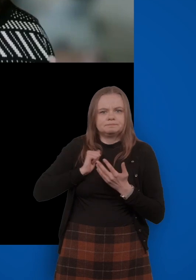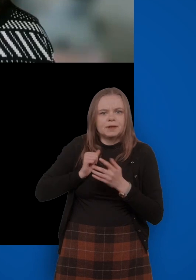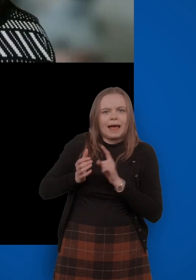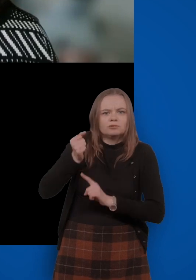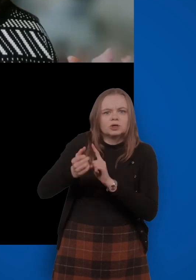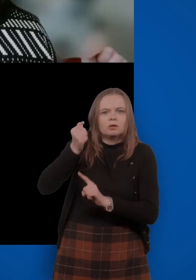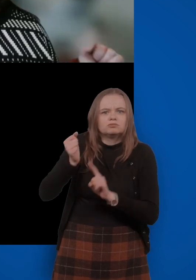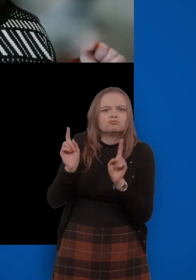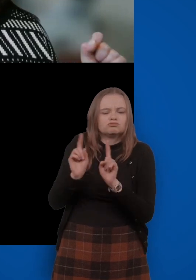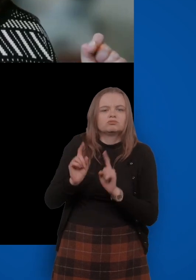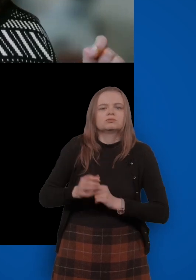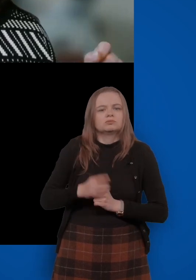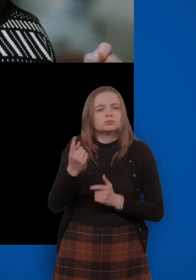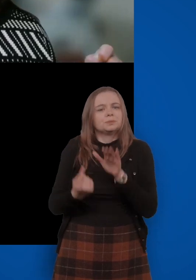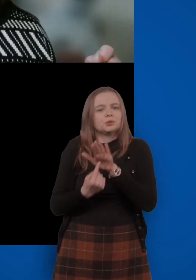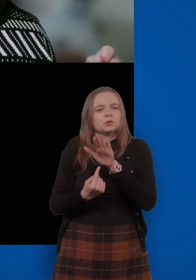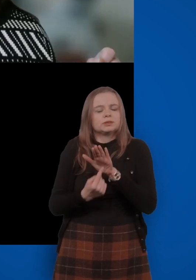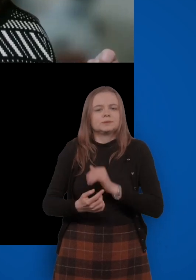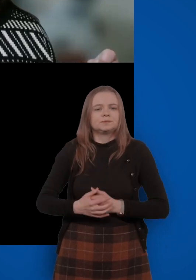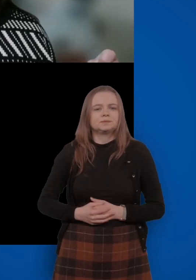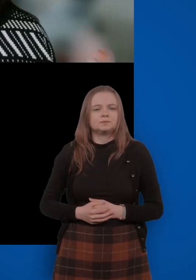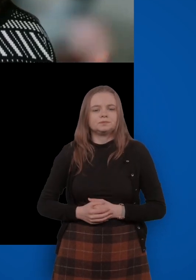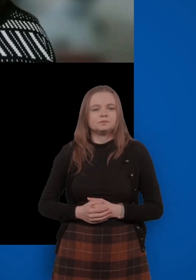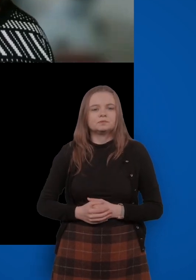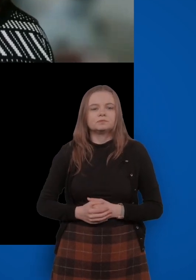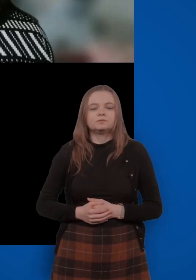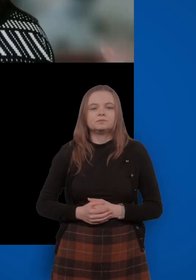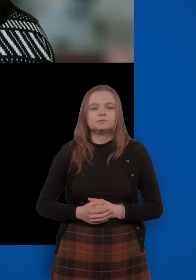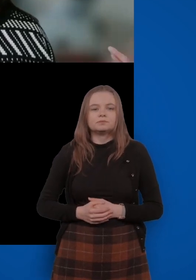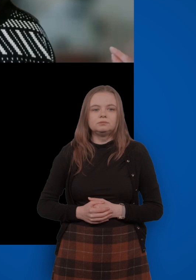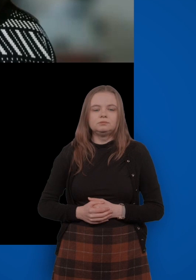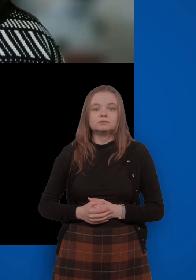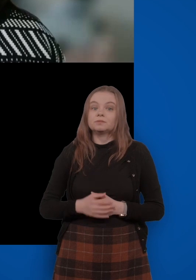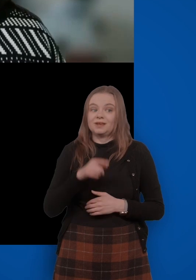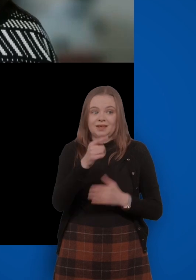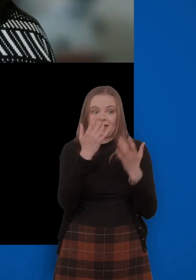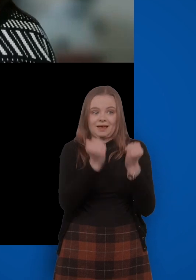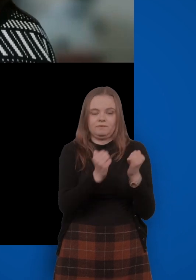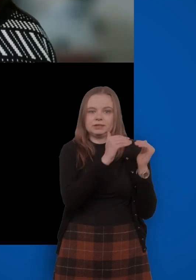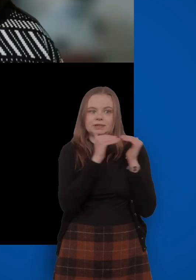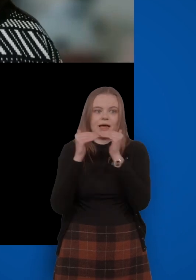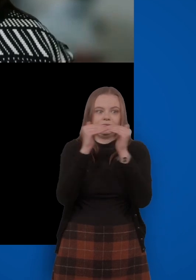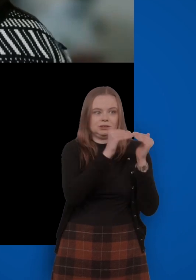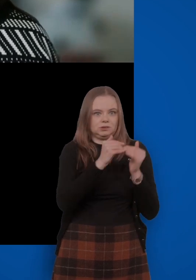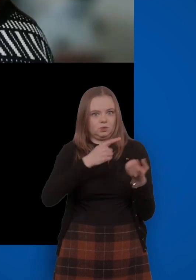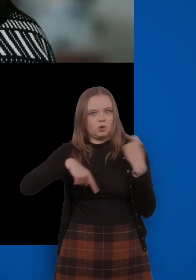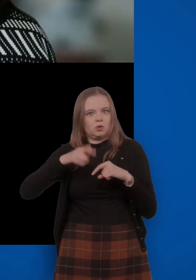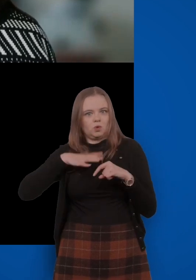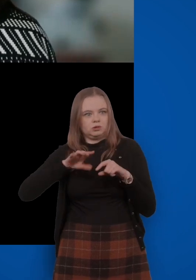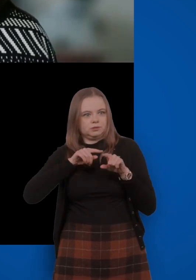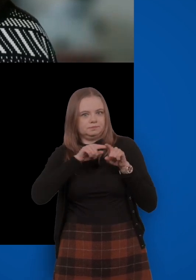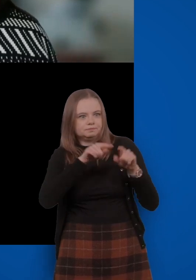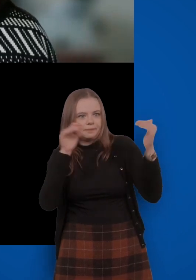important because there's something about if there's a standard to which we're saying we aspire and which we're aiming to